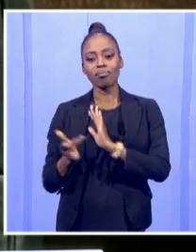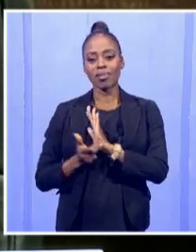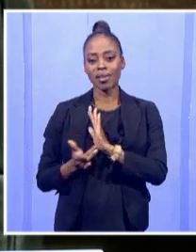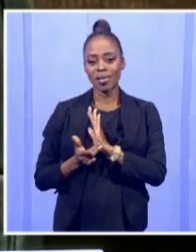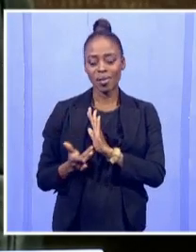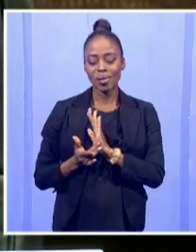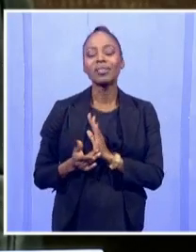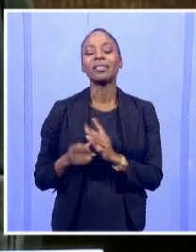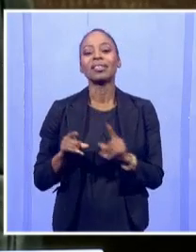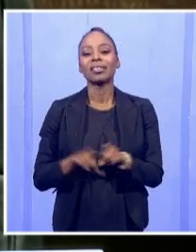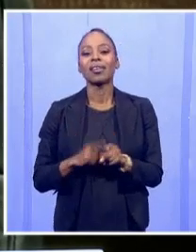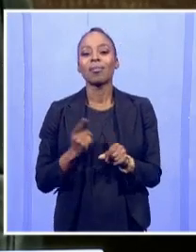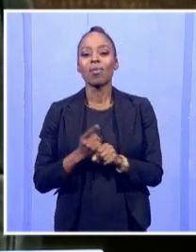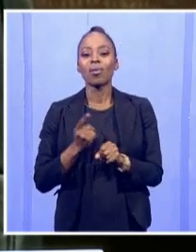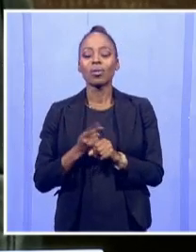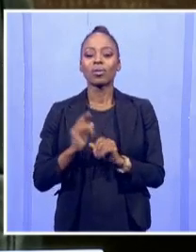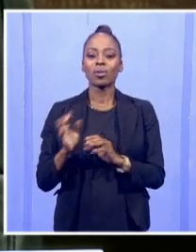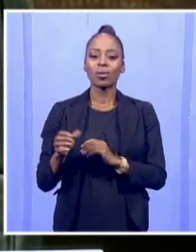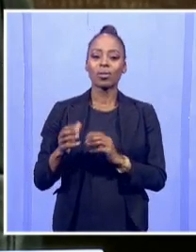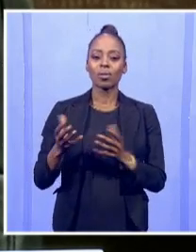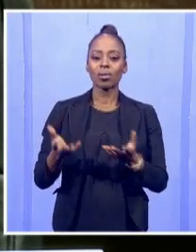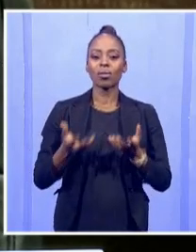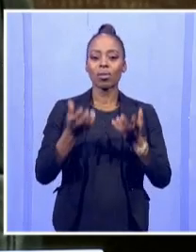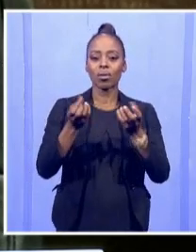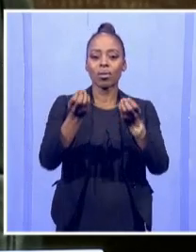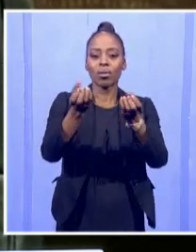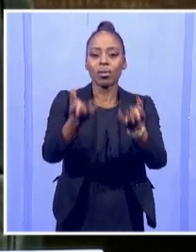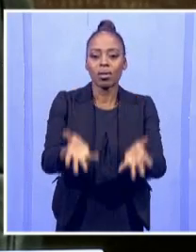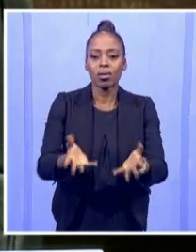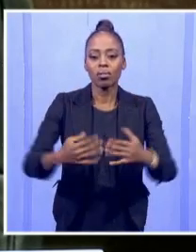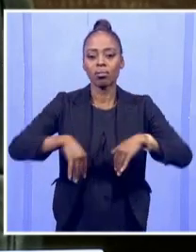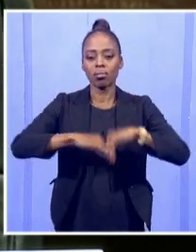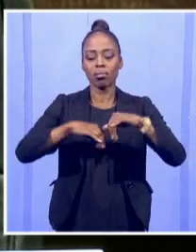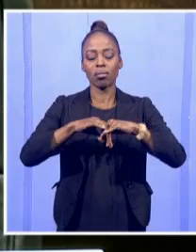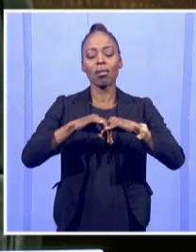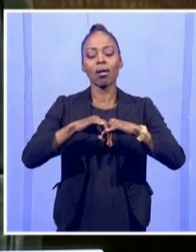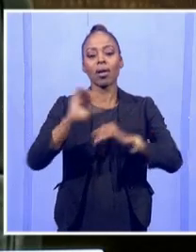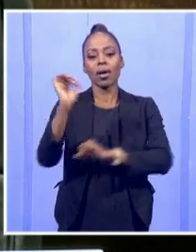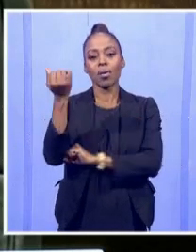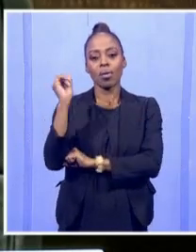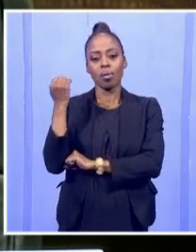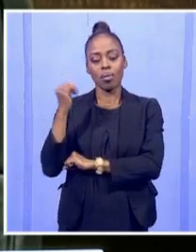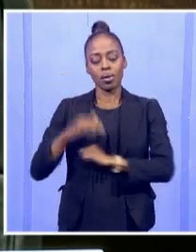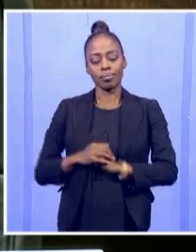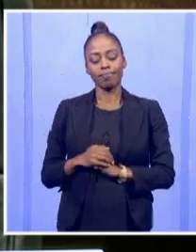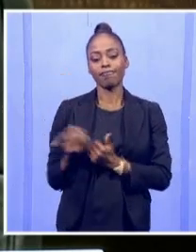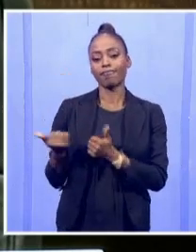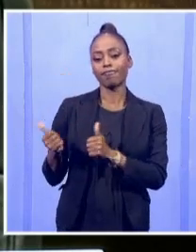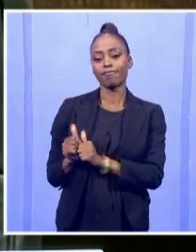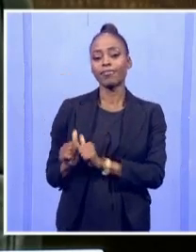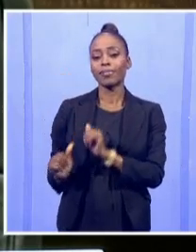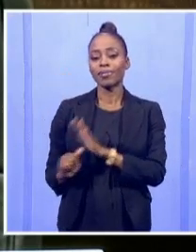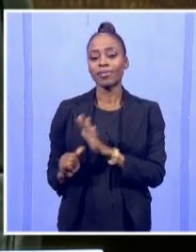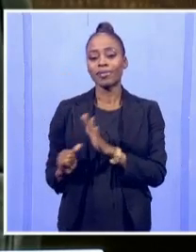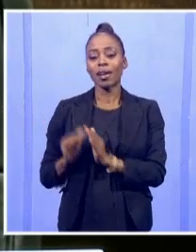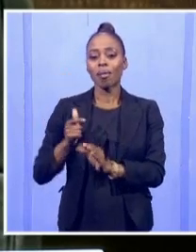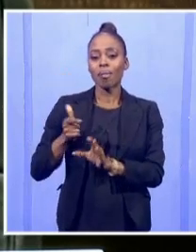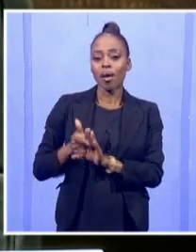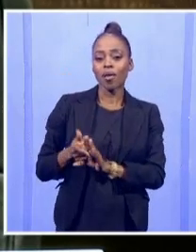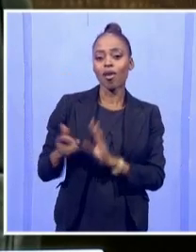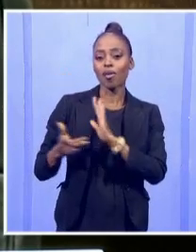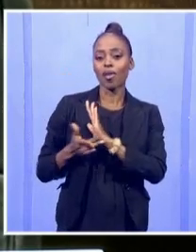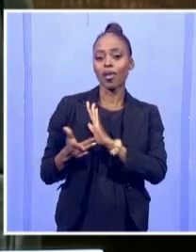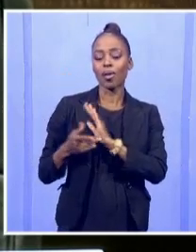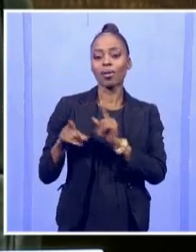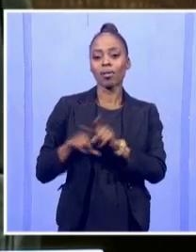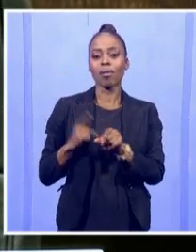technologies and the dumpster equipment. Partnership exists in proprietary petrochemical technologies that